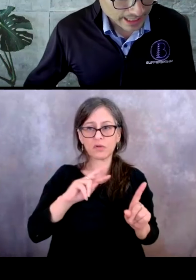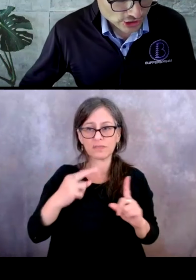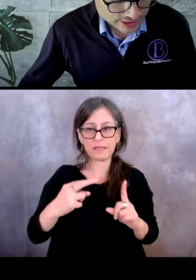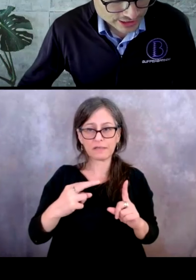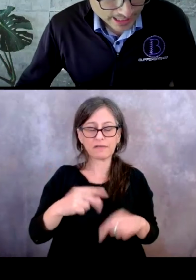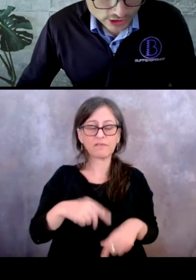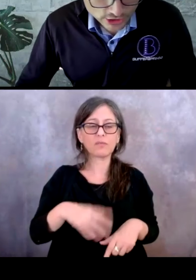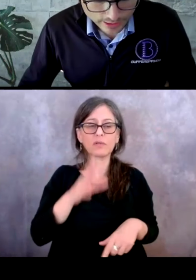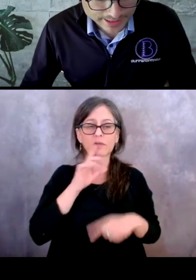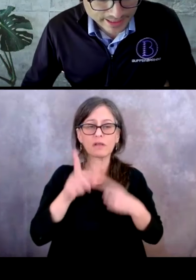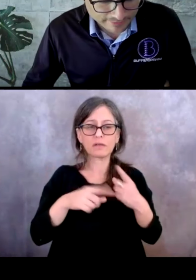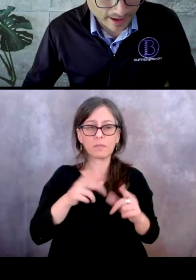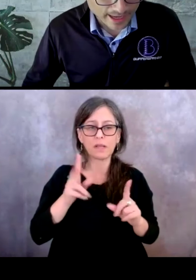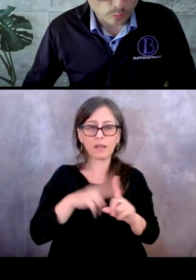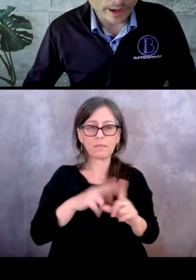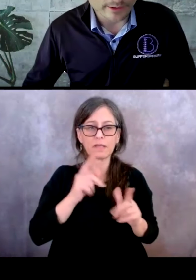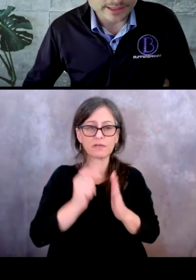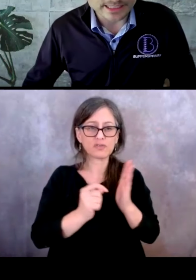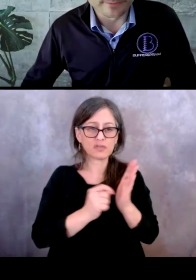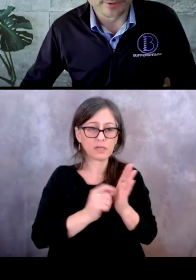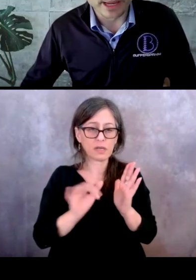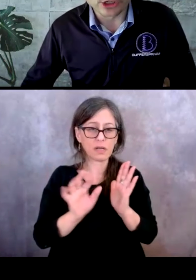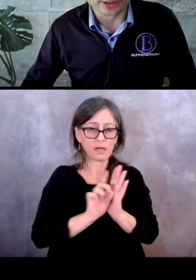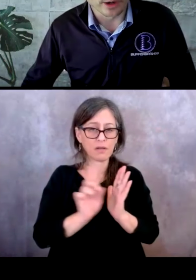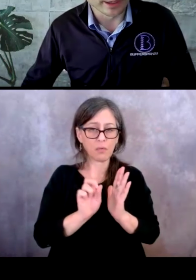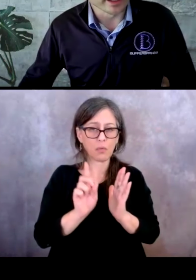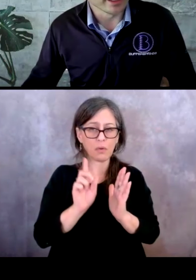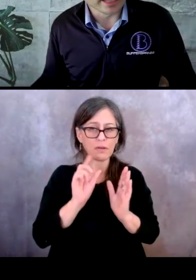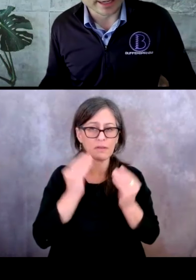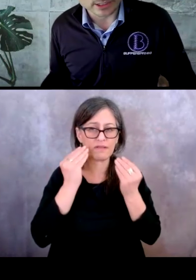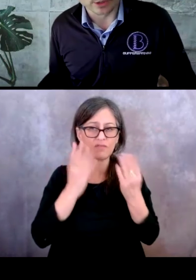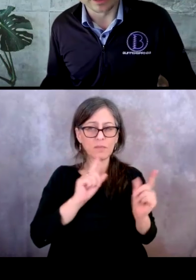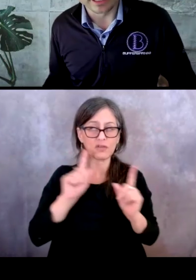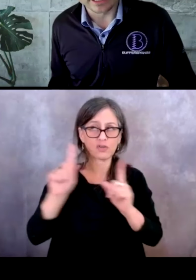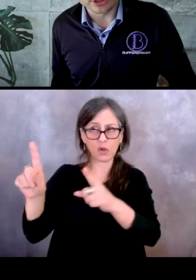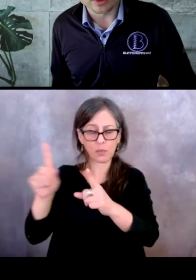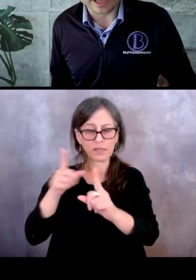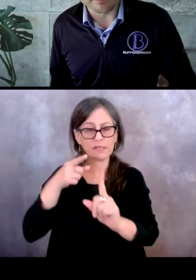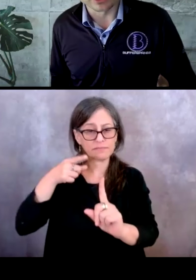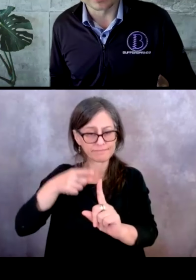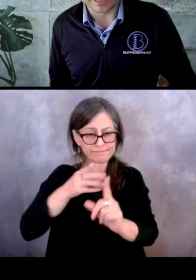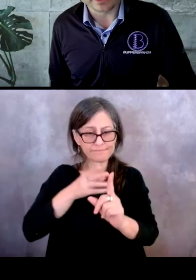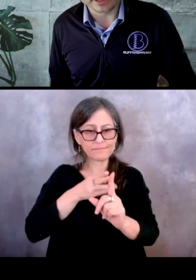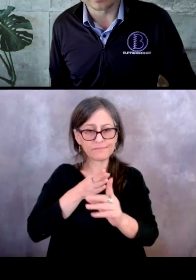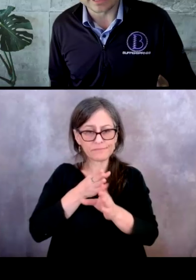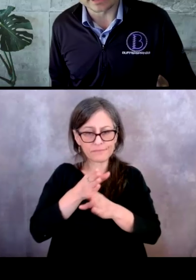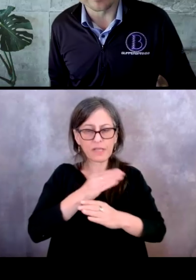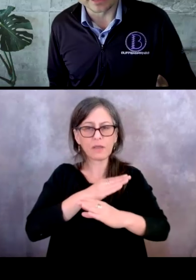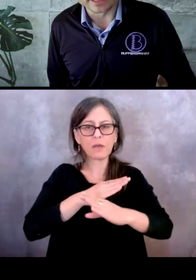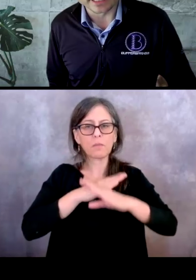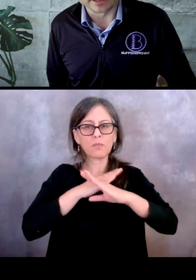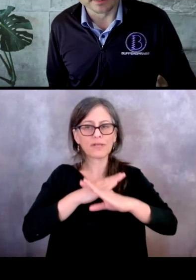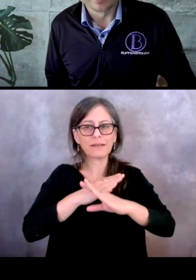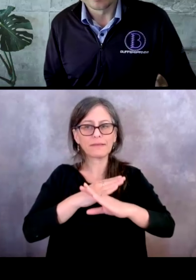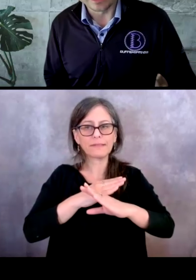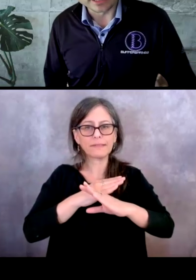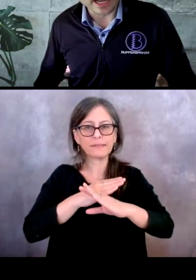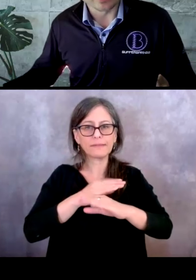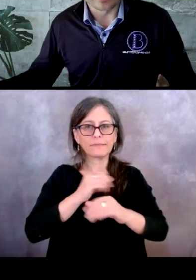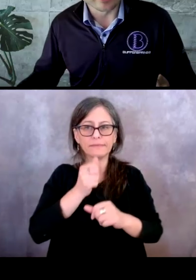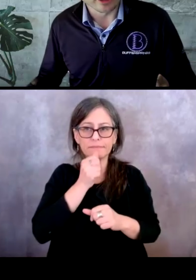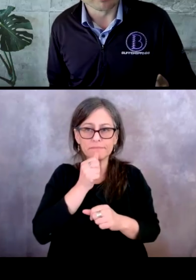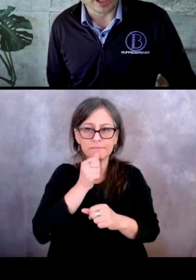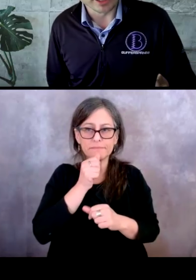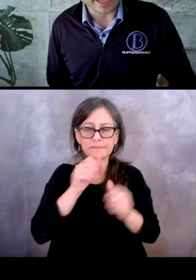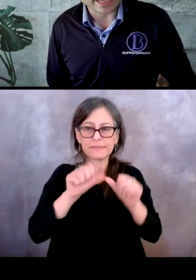the application stage, identifying where is this information going. Again, it's going into a protected classified system. It's